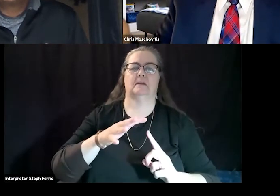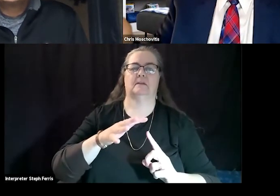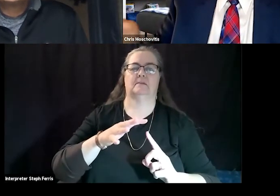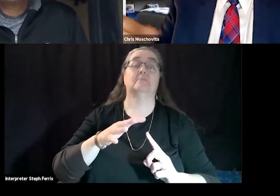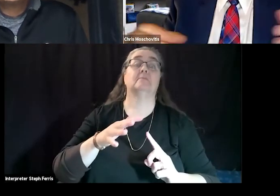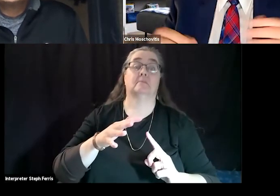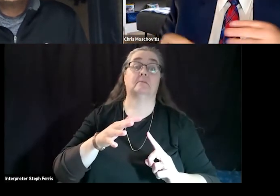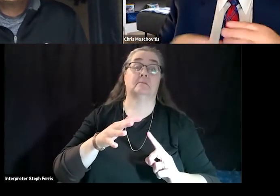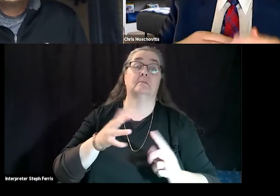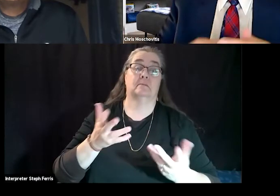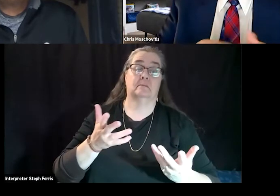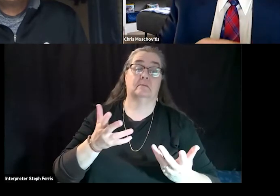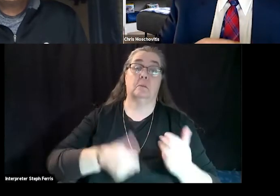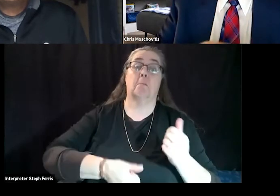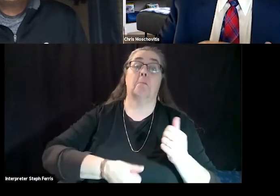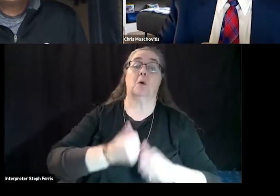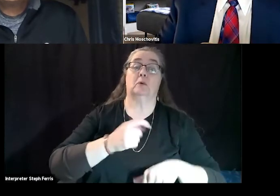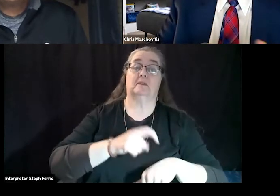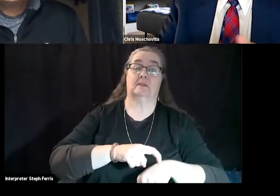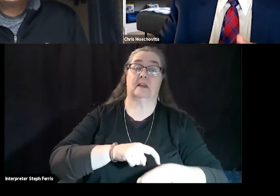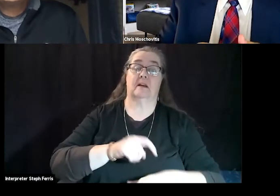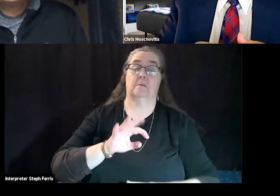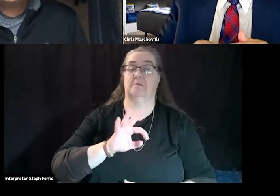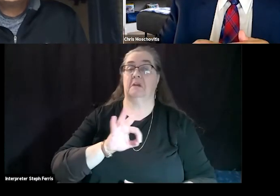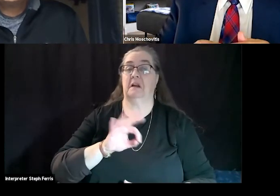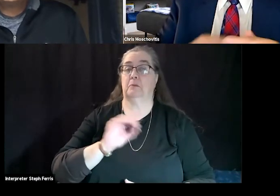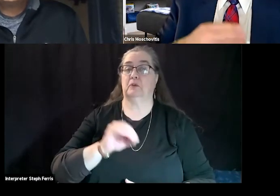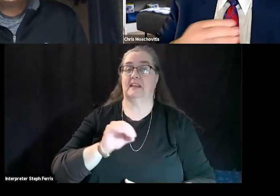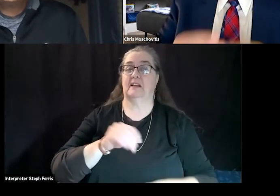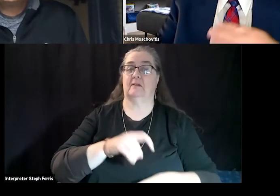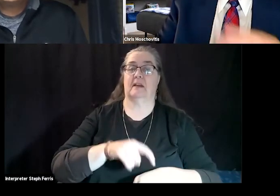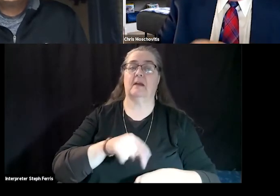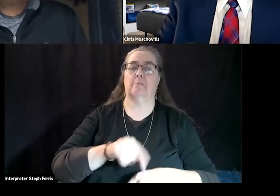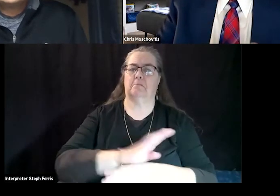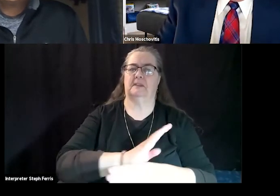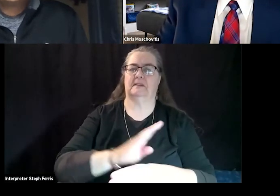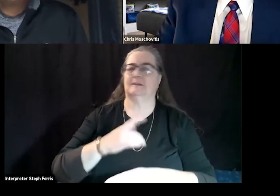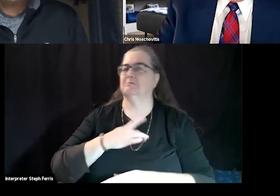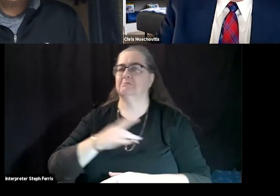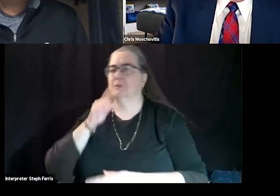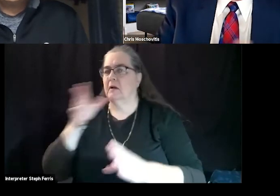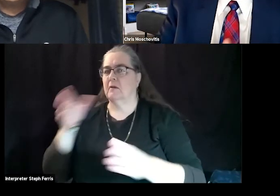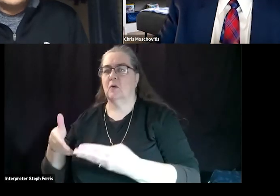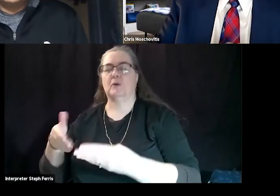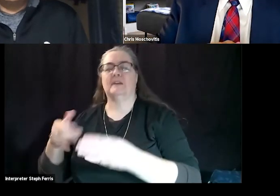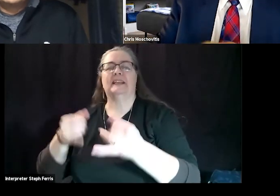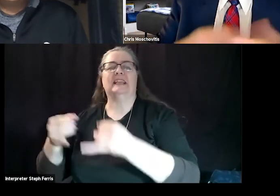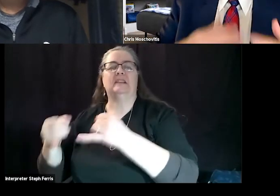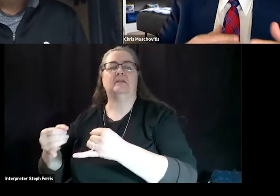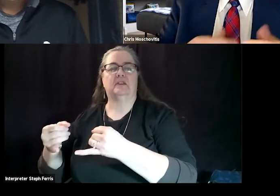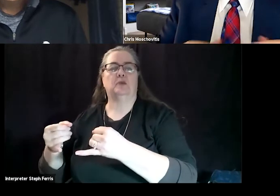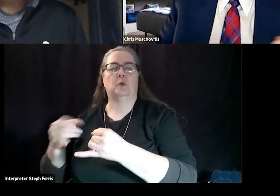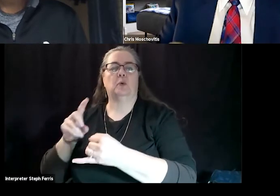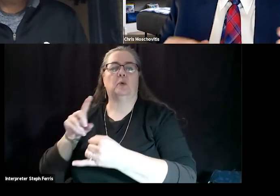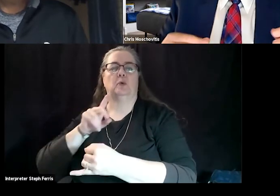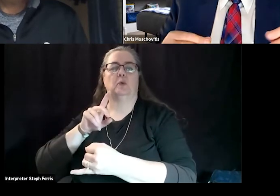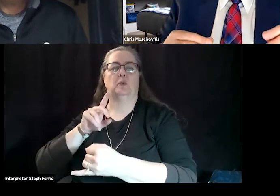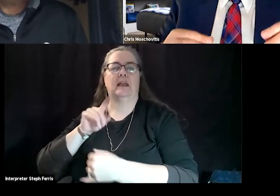99.9% of the time, so I very rarely deal with individual privacy data questions as a